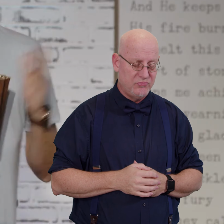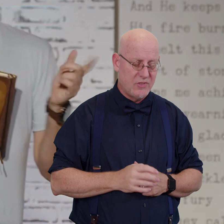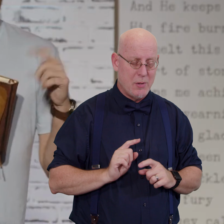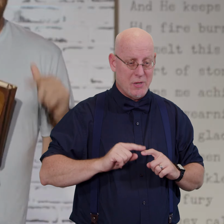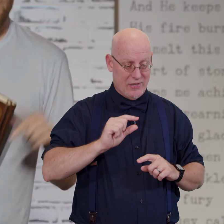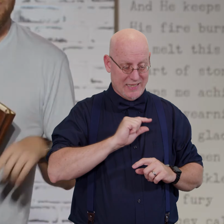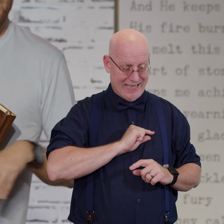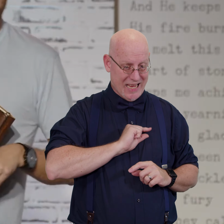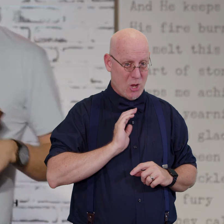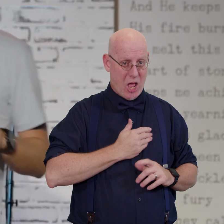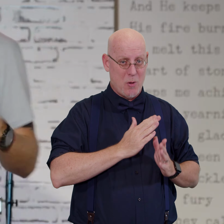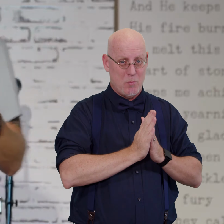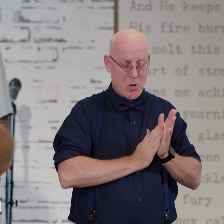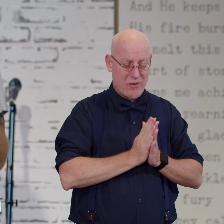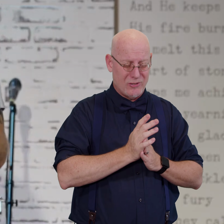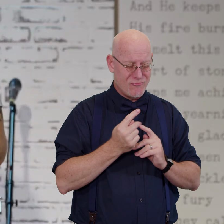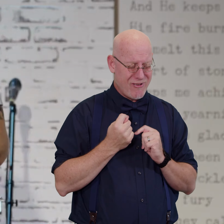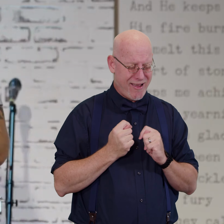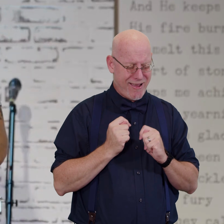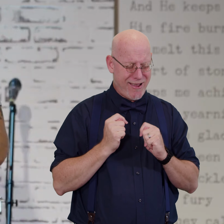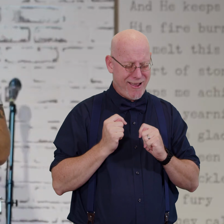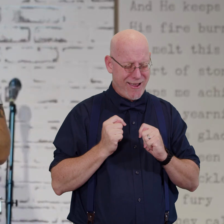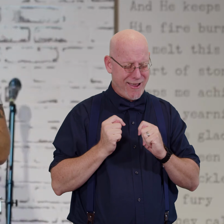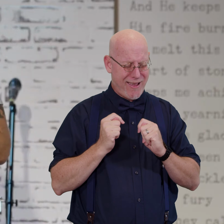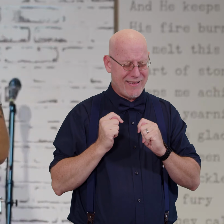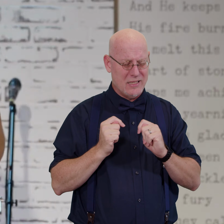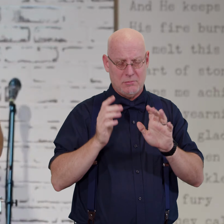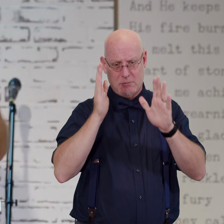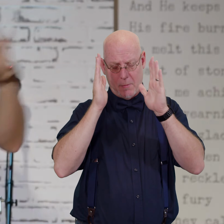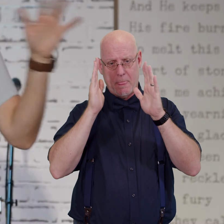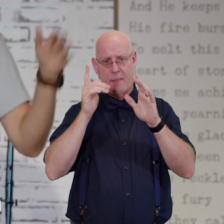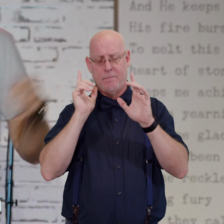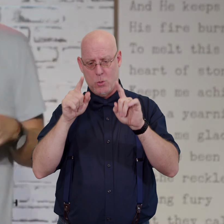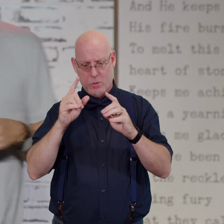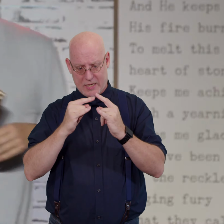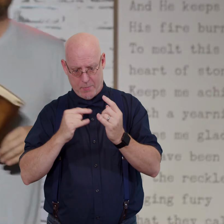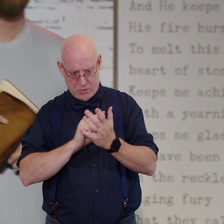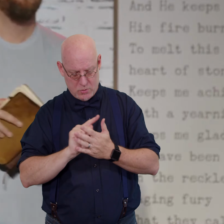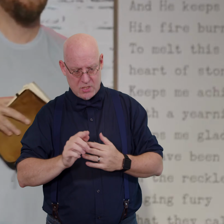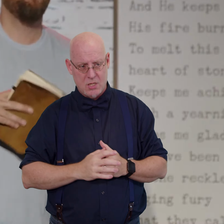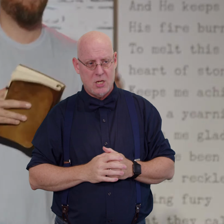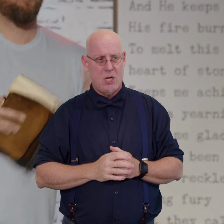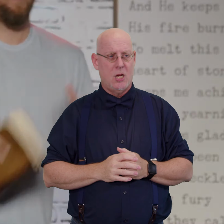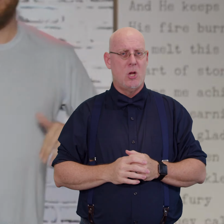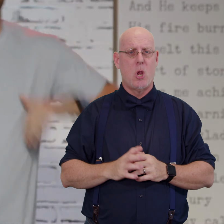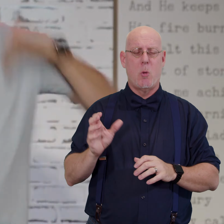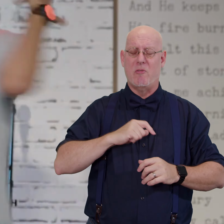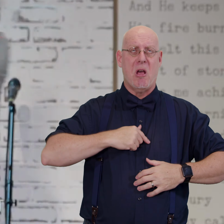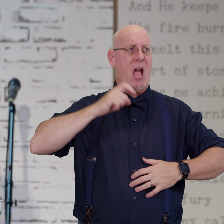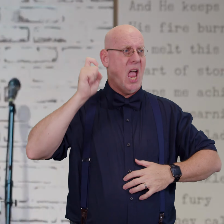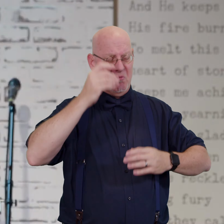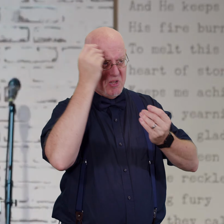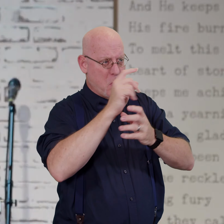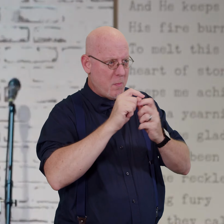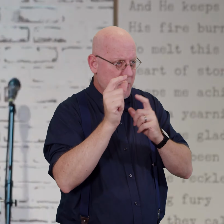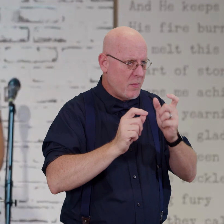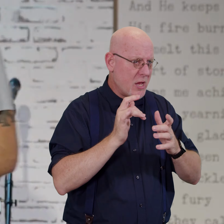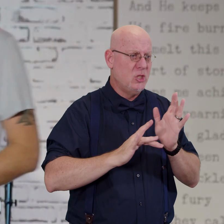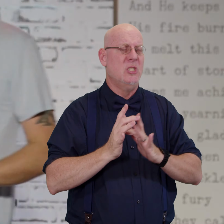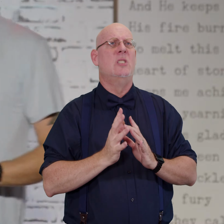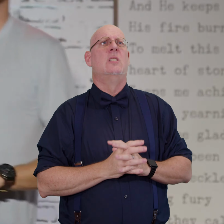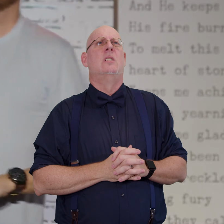But if guilt is our motivation, we will try. Now, hear me say this. If you went to camp this week, if you walked away going, I've got to tell more people about